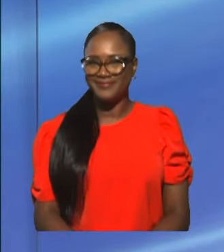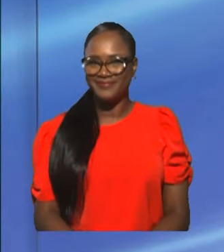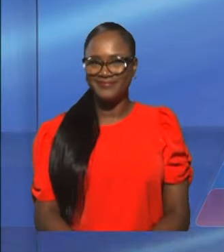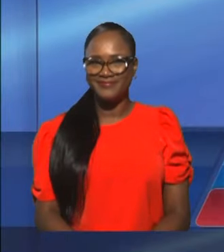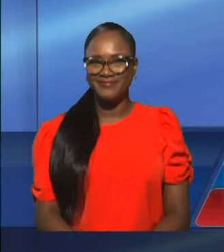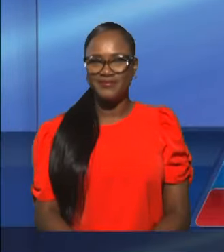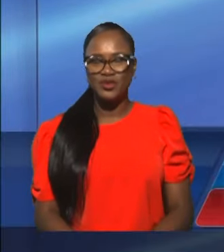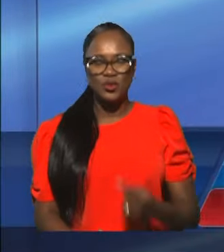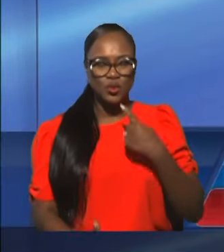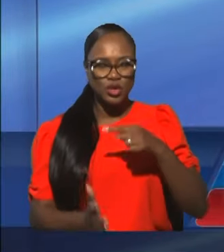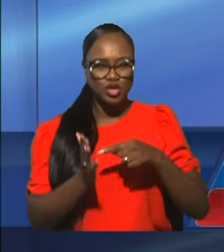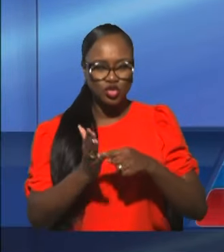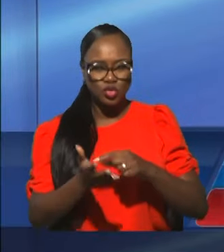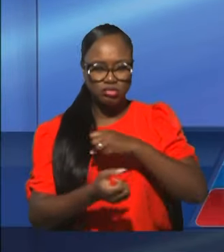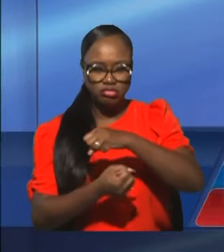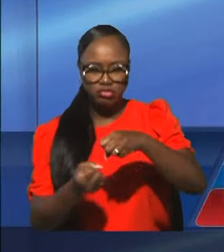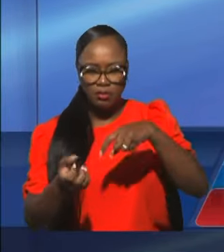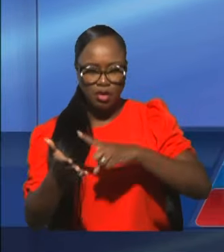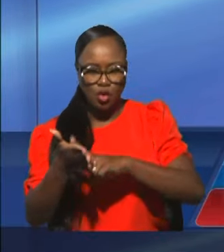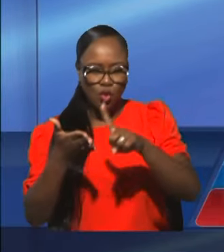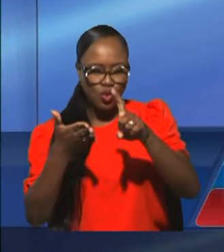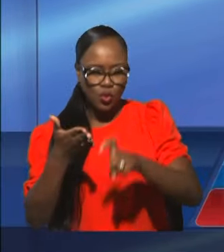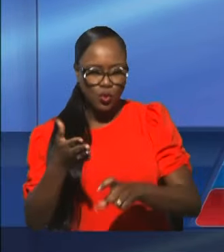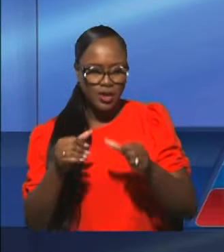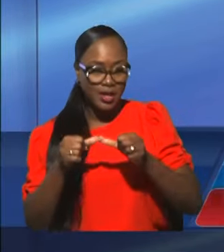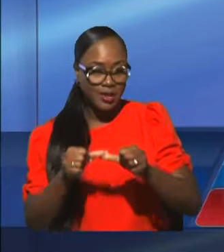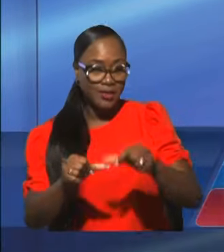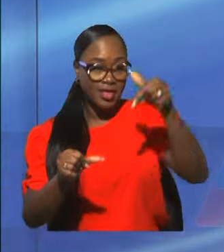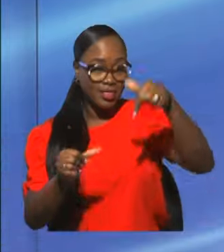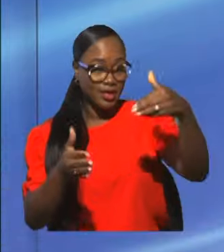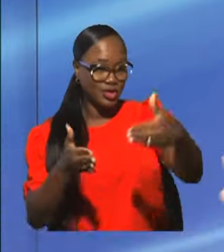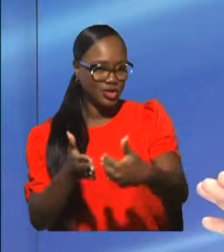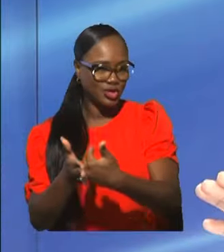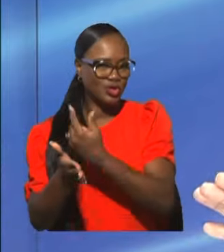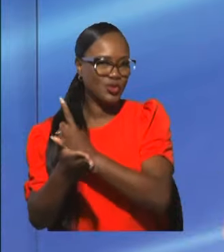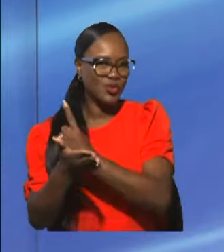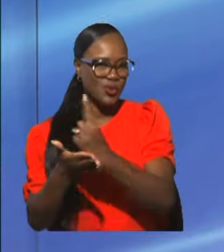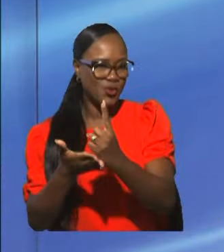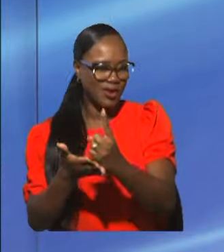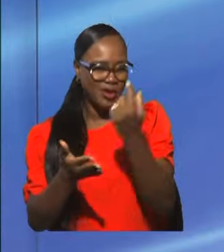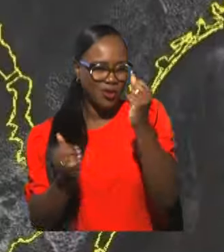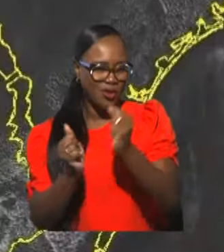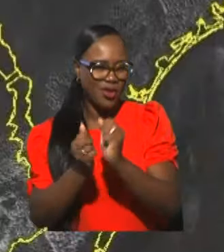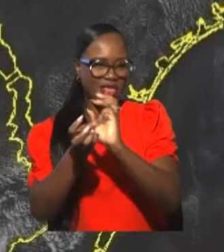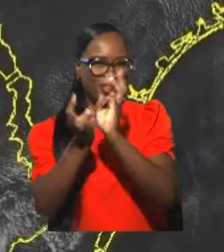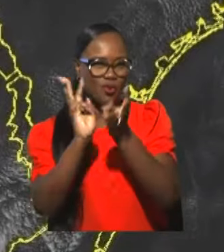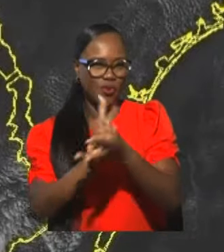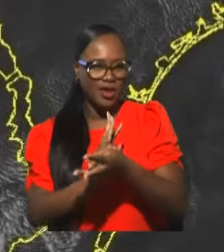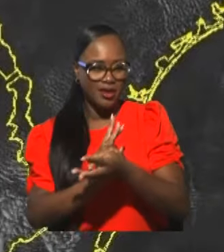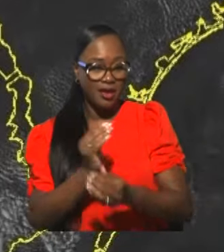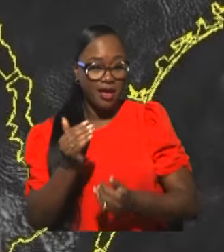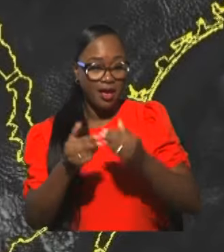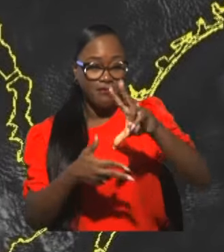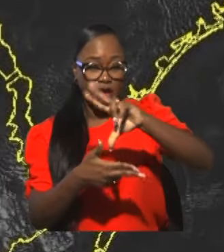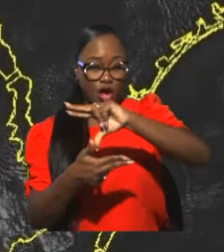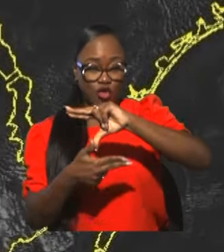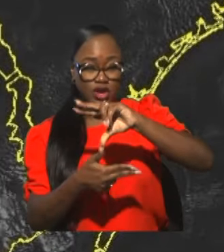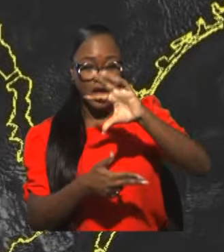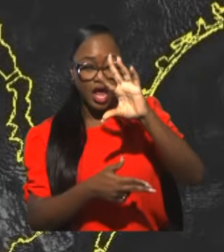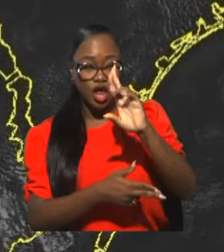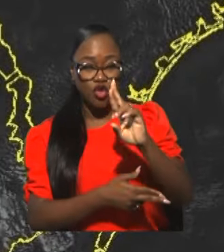We are recapping the storms of the weekend and taking you into this week ahead weather-wise. After tracking Hurricane Raphael for the